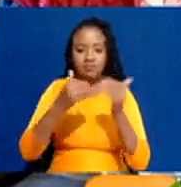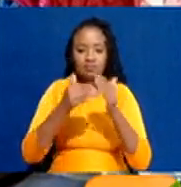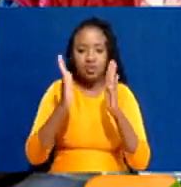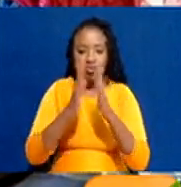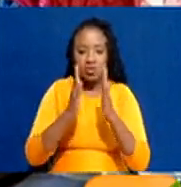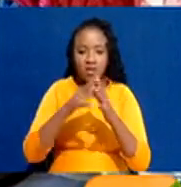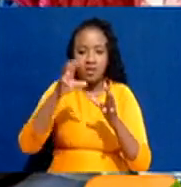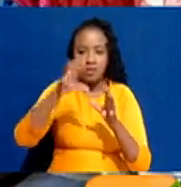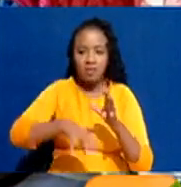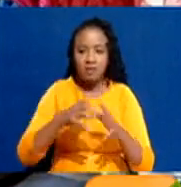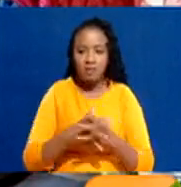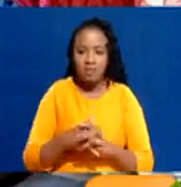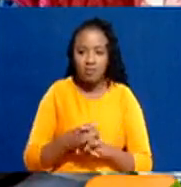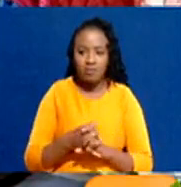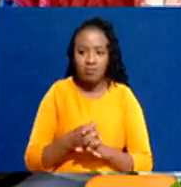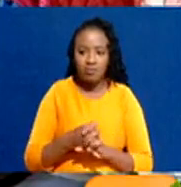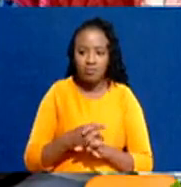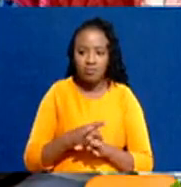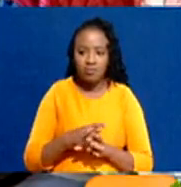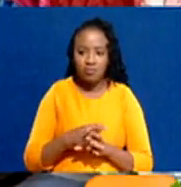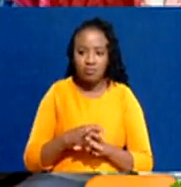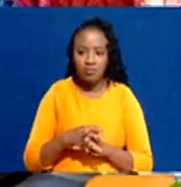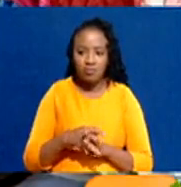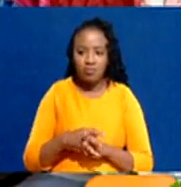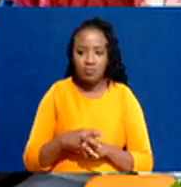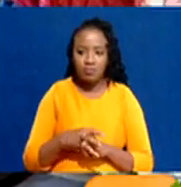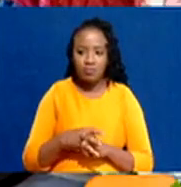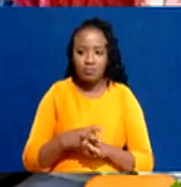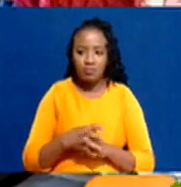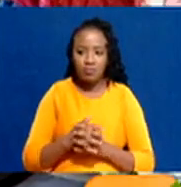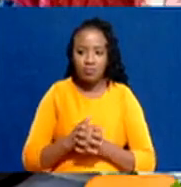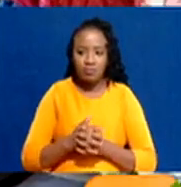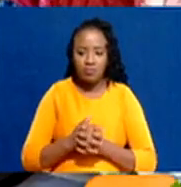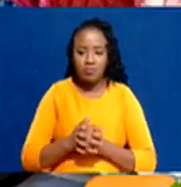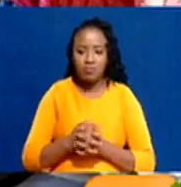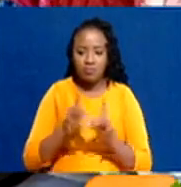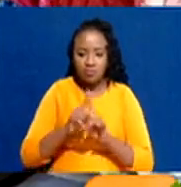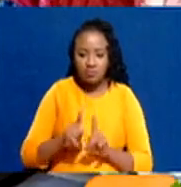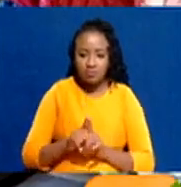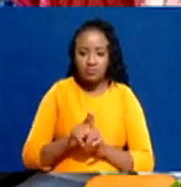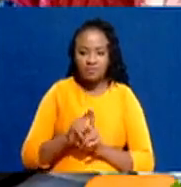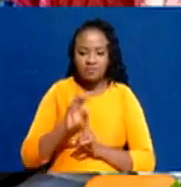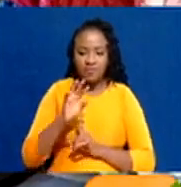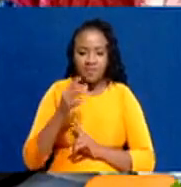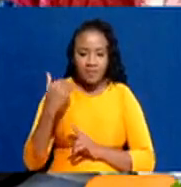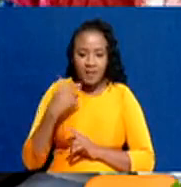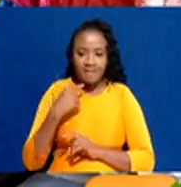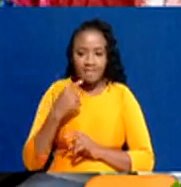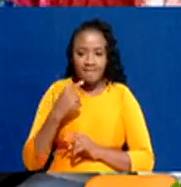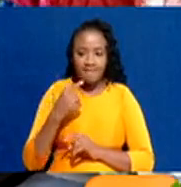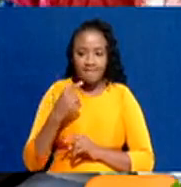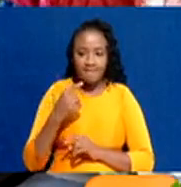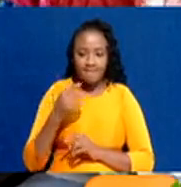work. Kwa ile wakati reception, wewe utafuatilia kufanya kazi. Sasa utapitia